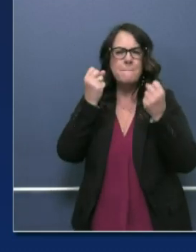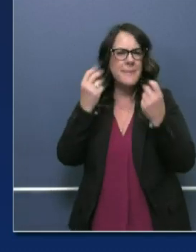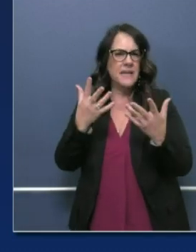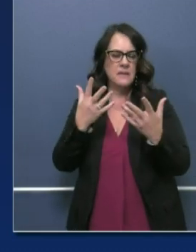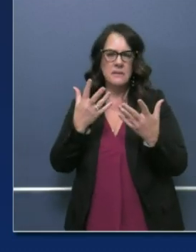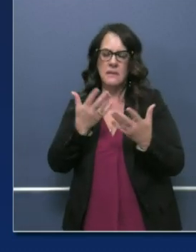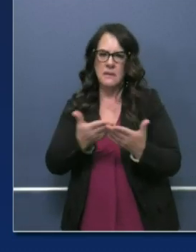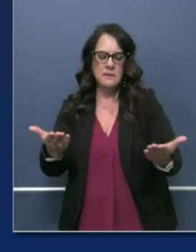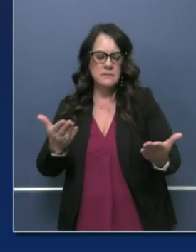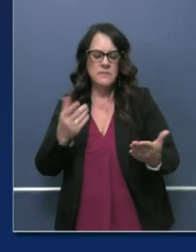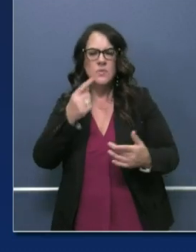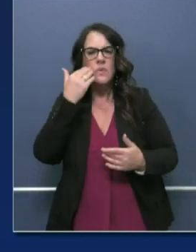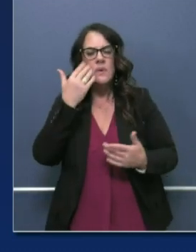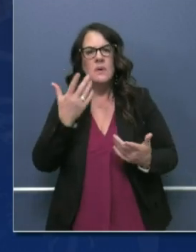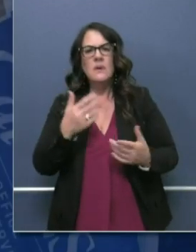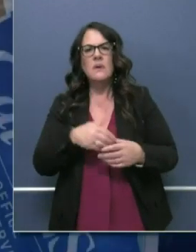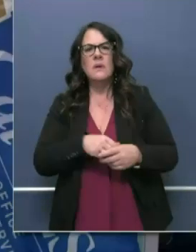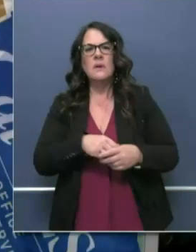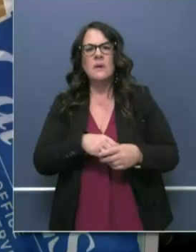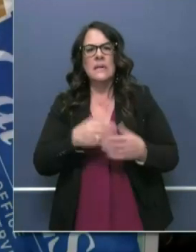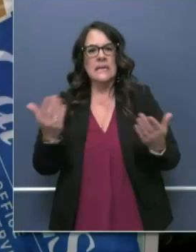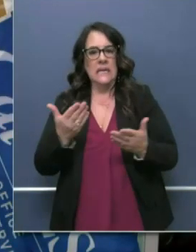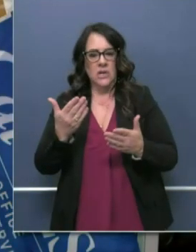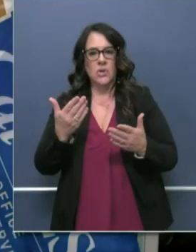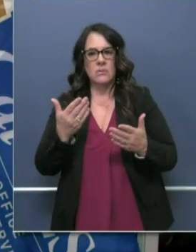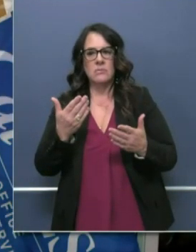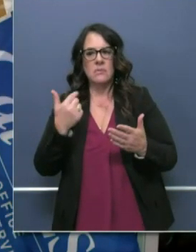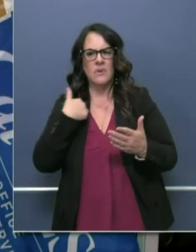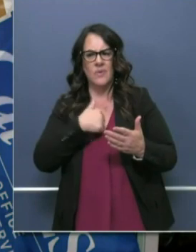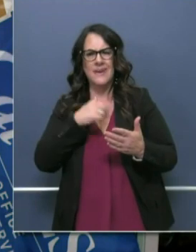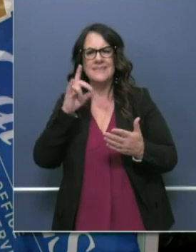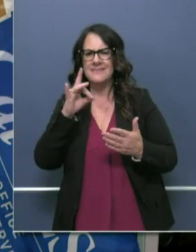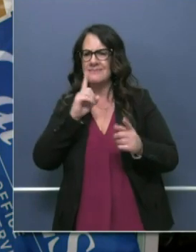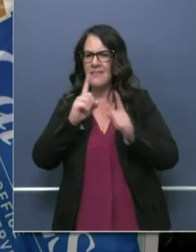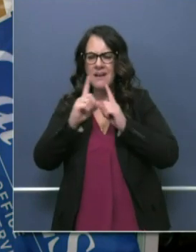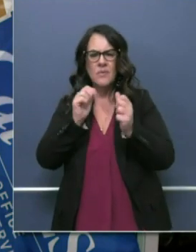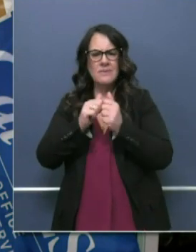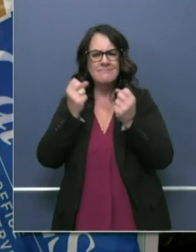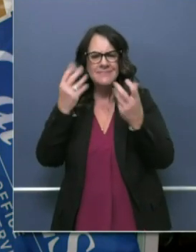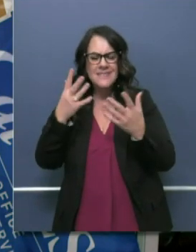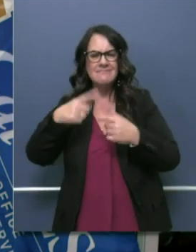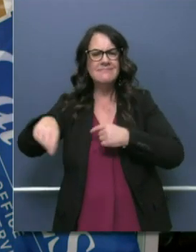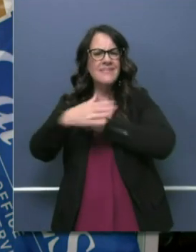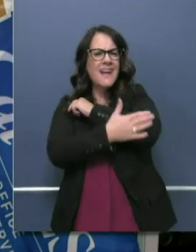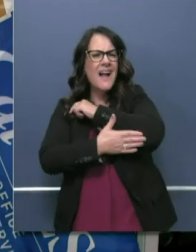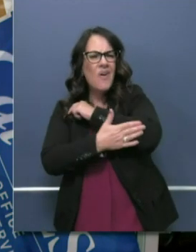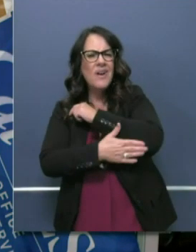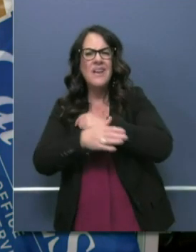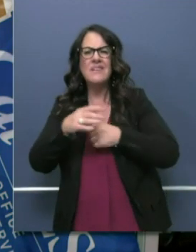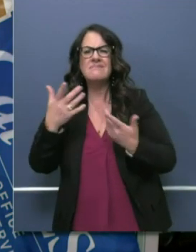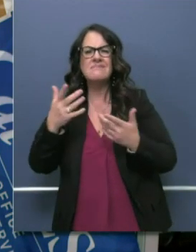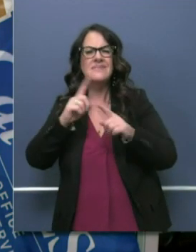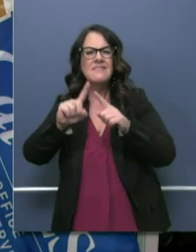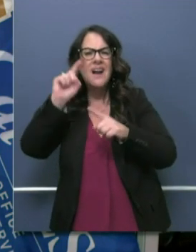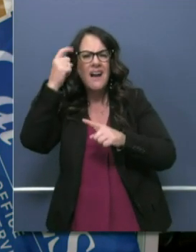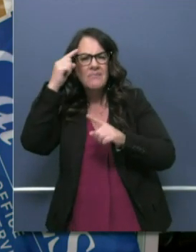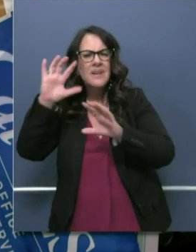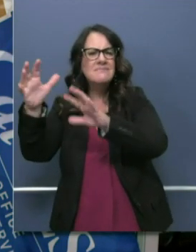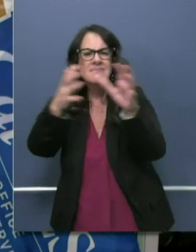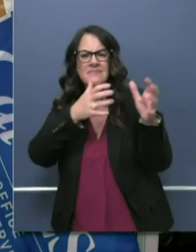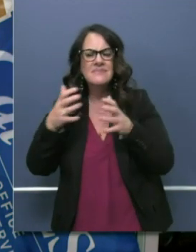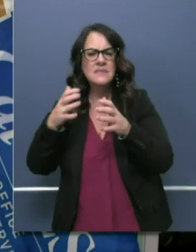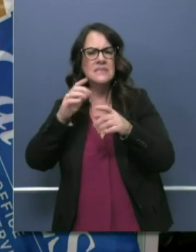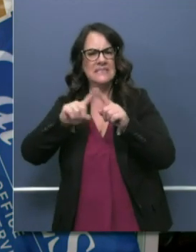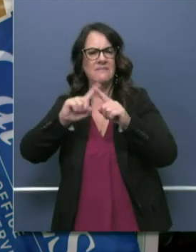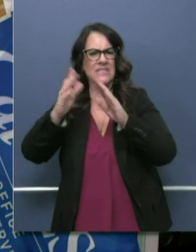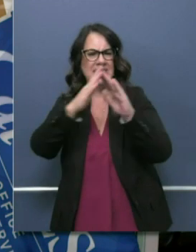things that we as a state and in conversations with the local counties really understand are important, that they're in place in order to make sure